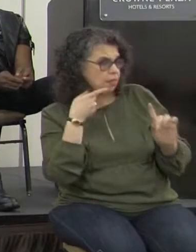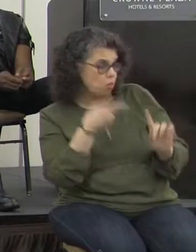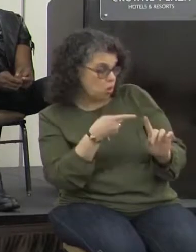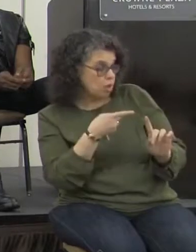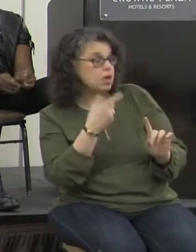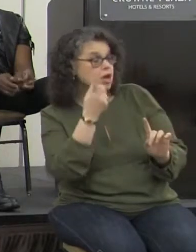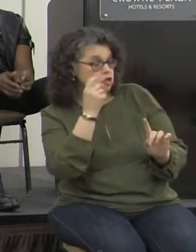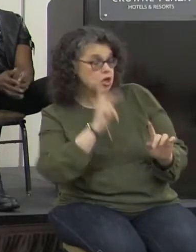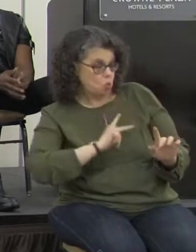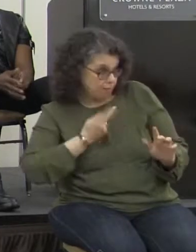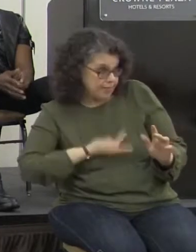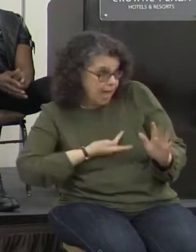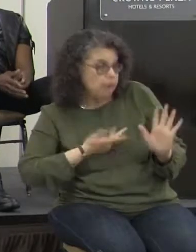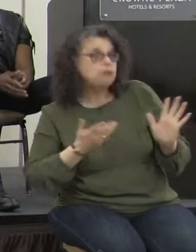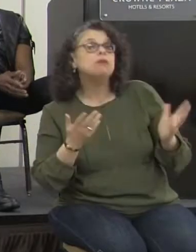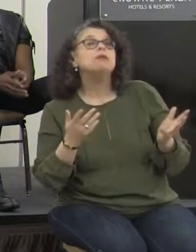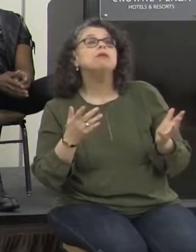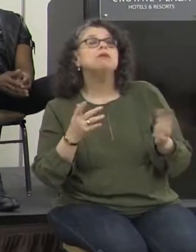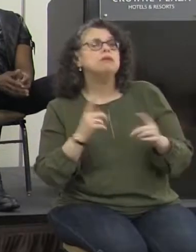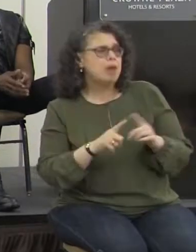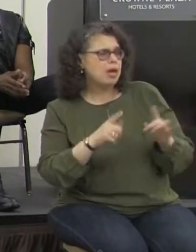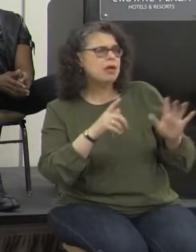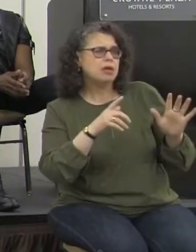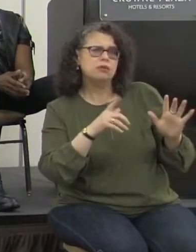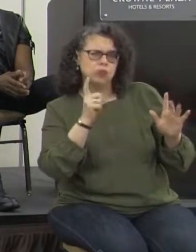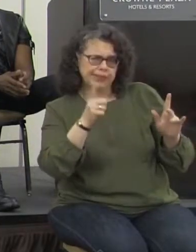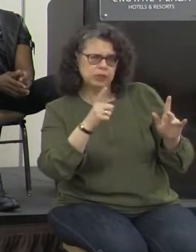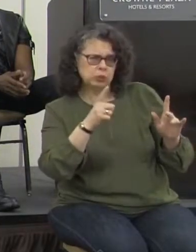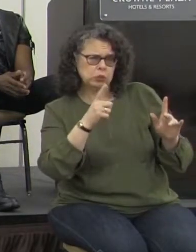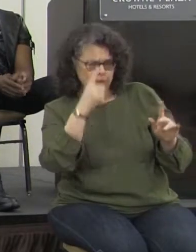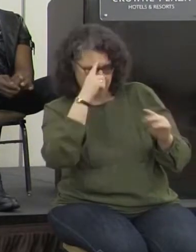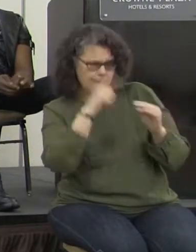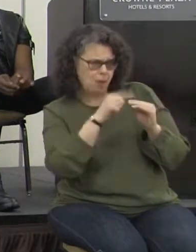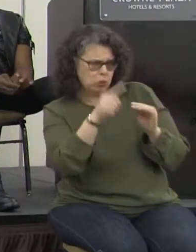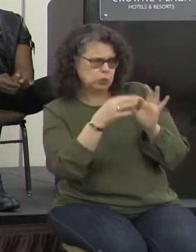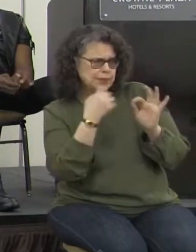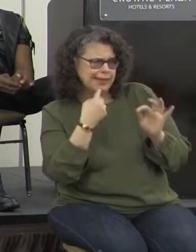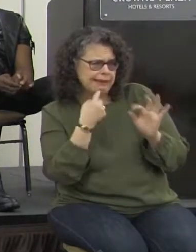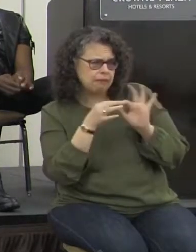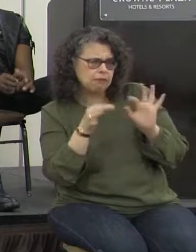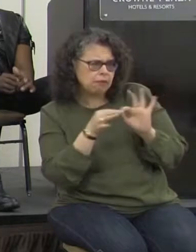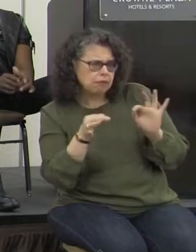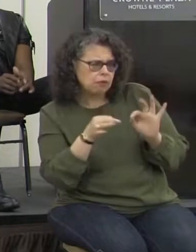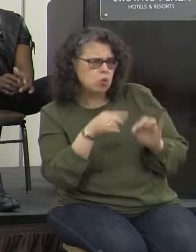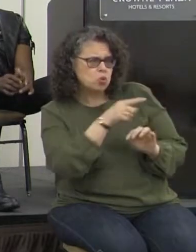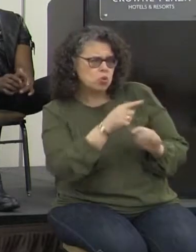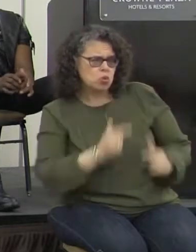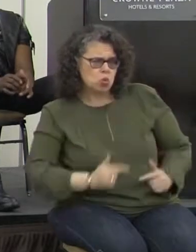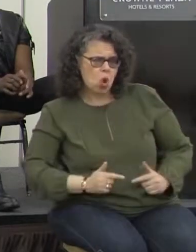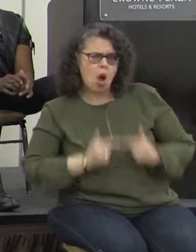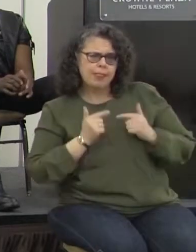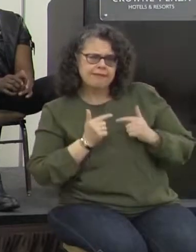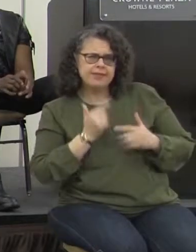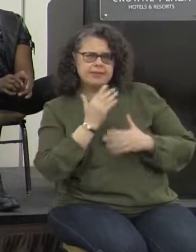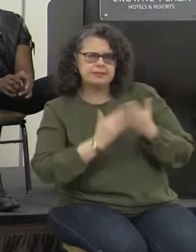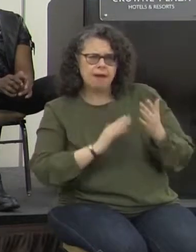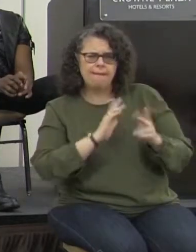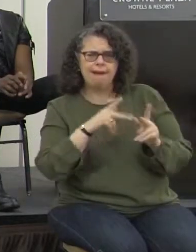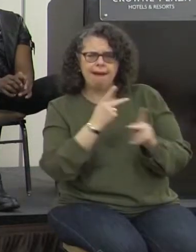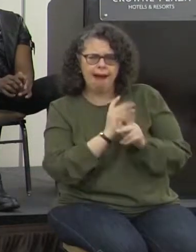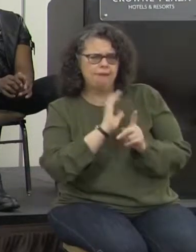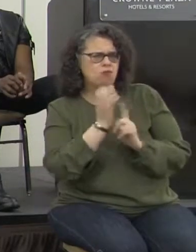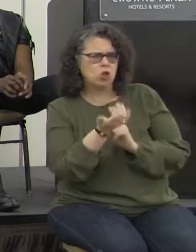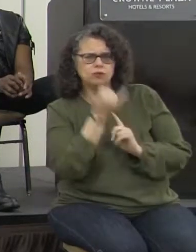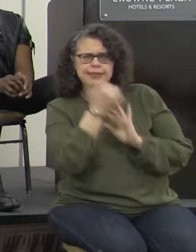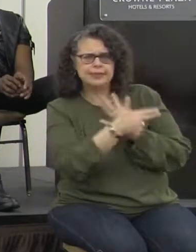that you are upset and everything, but I want you to break that down. You are living out some sort of a cultural